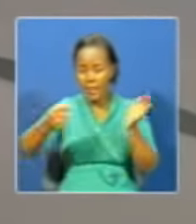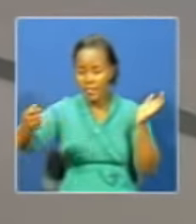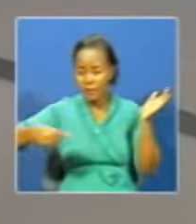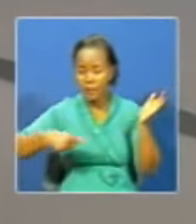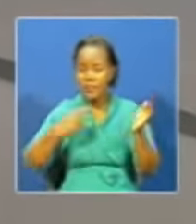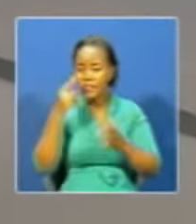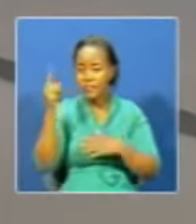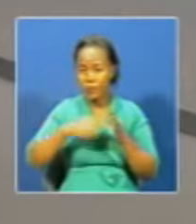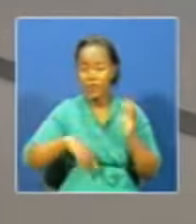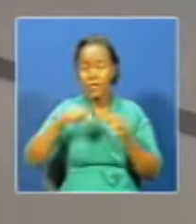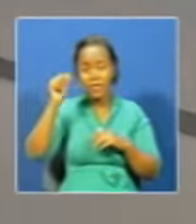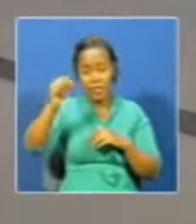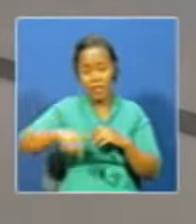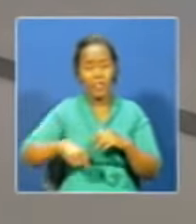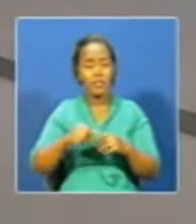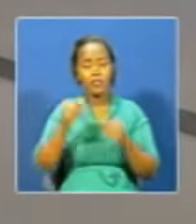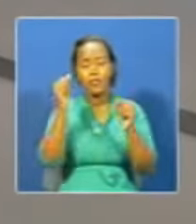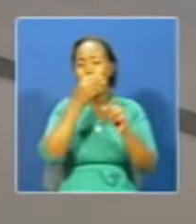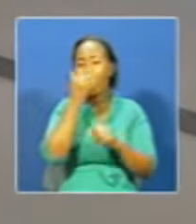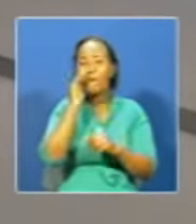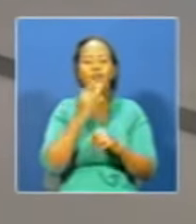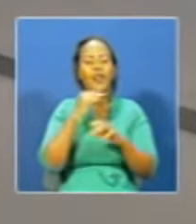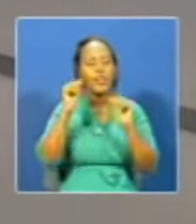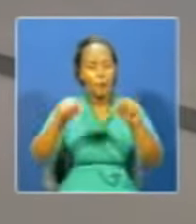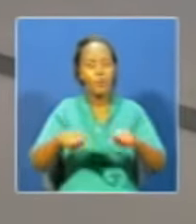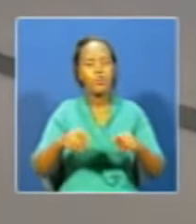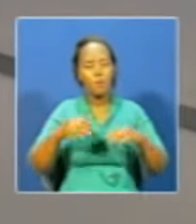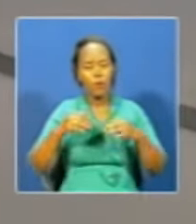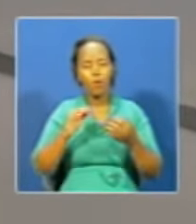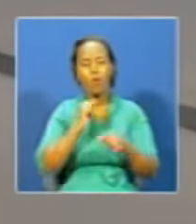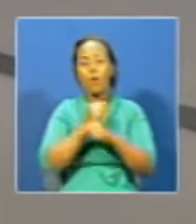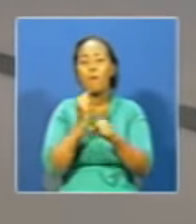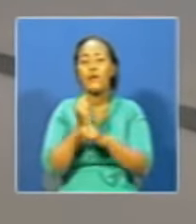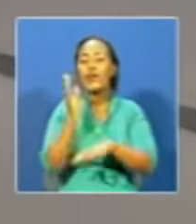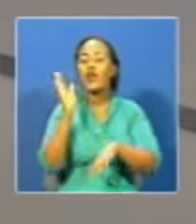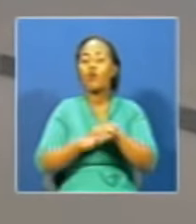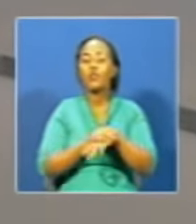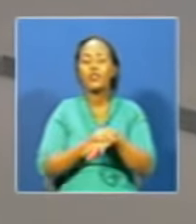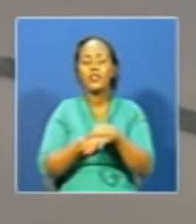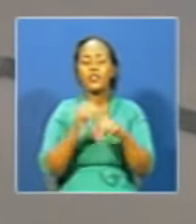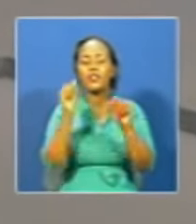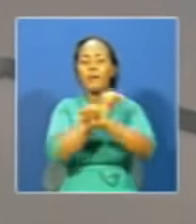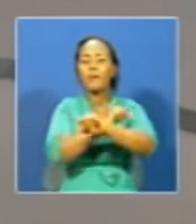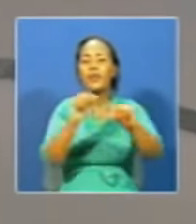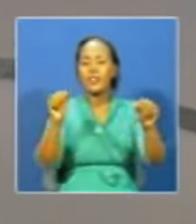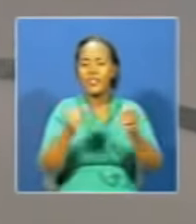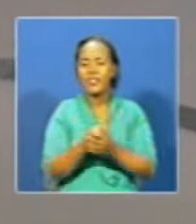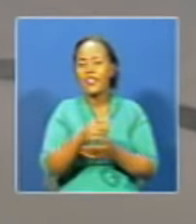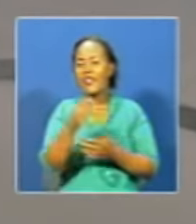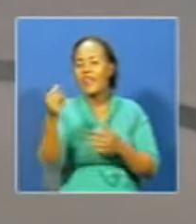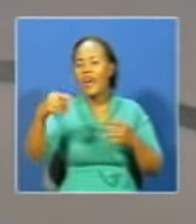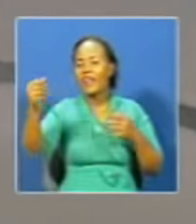yes, he can make a good president. He's sober. And we have Patrick saying no,